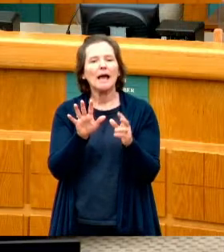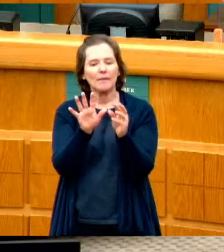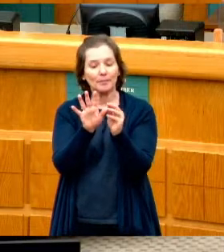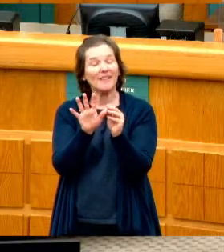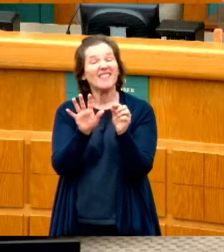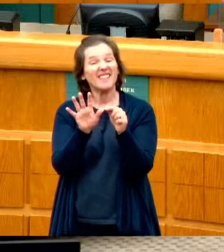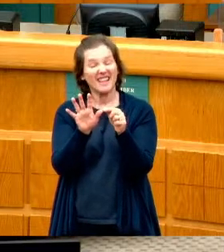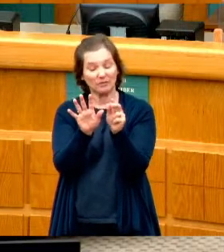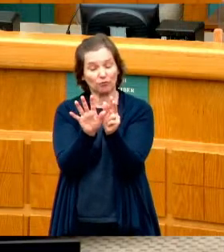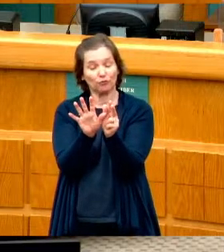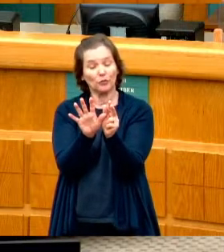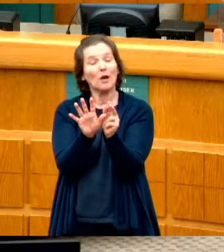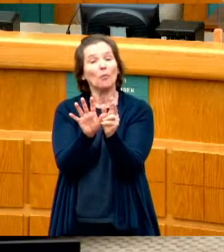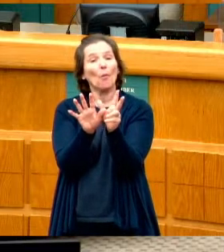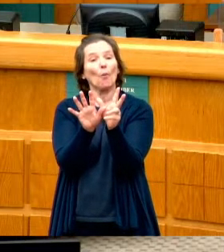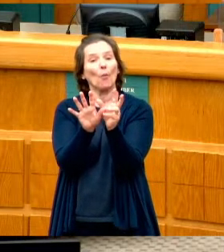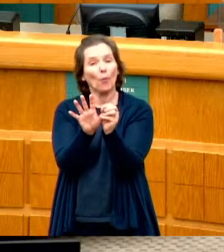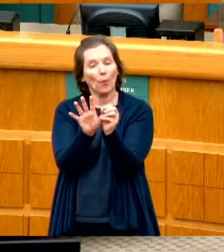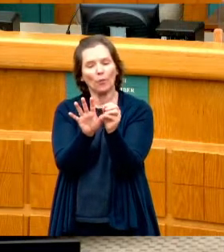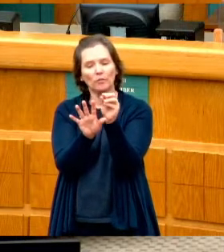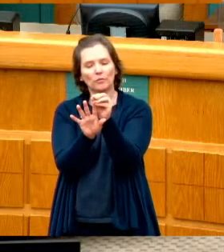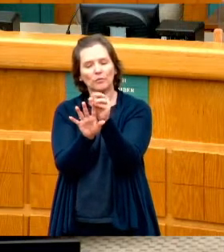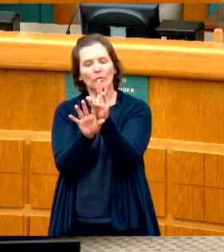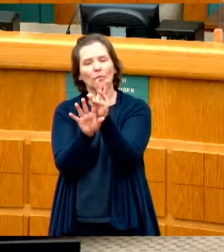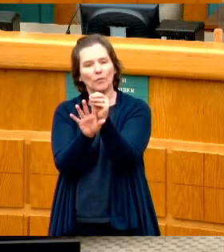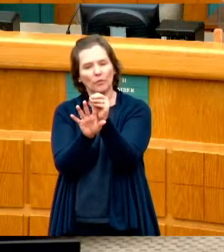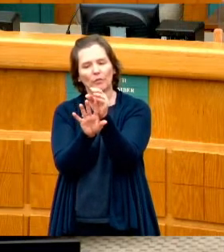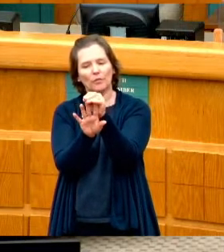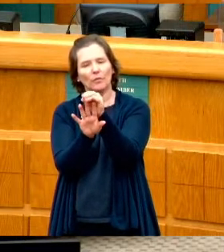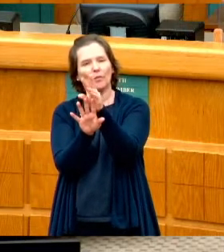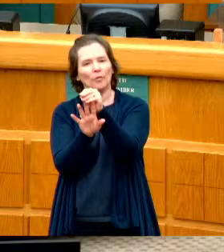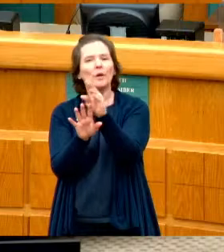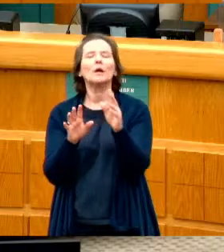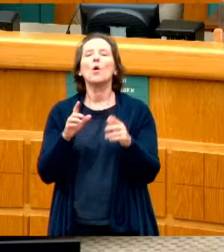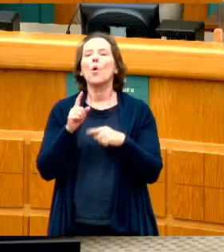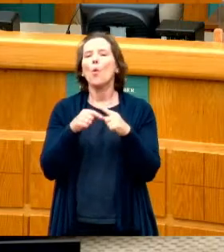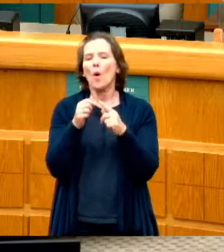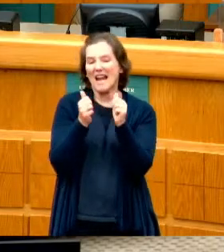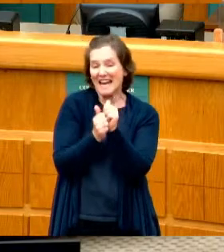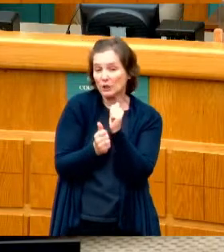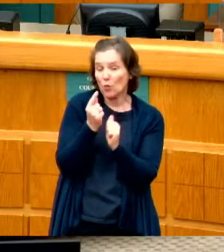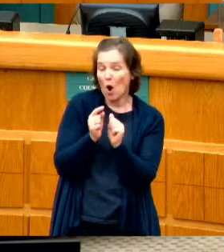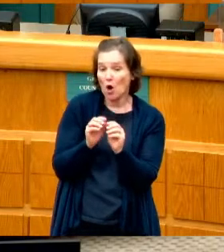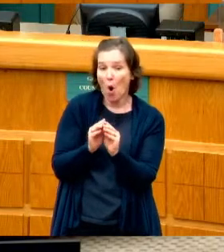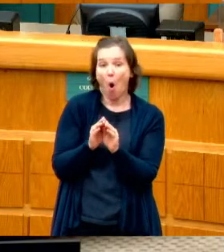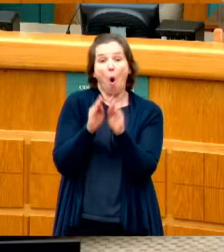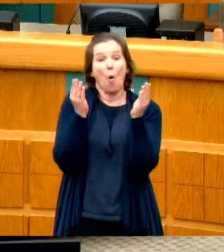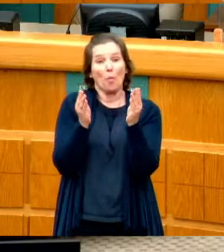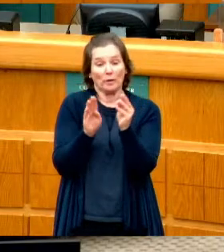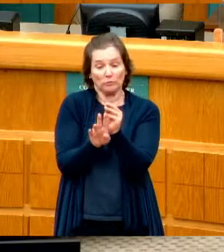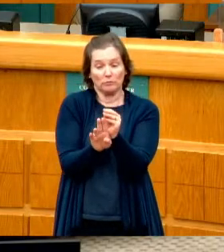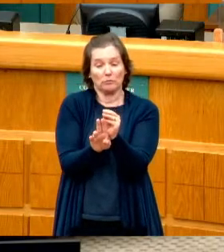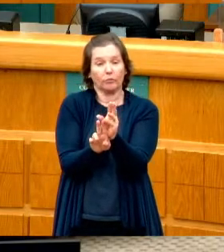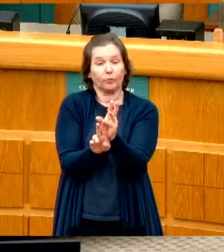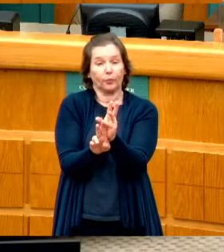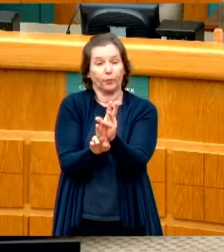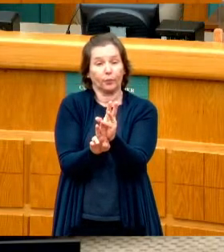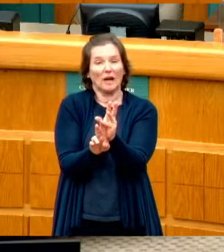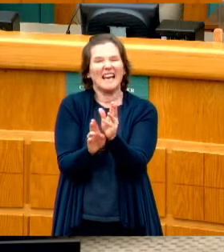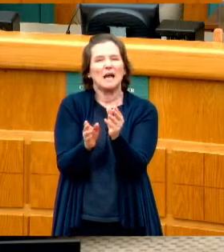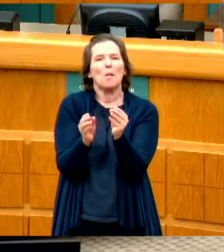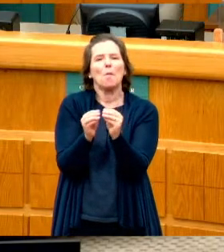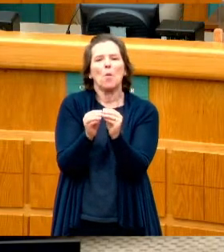or close. When they are open, they can attach to the human cells more easily.